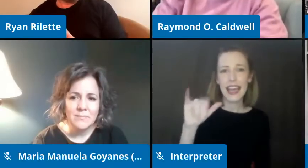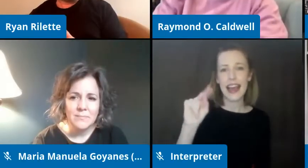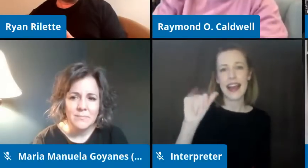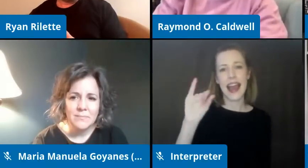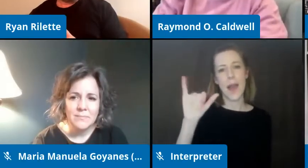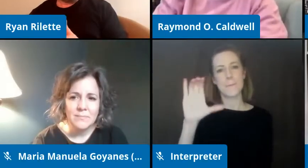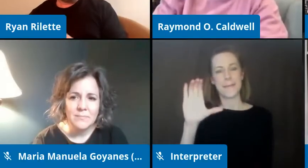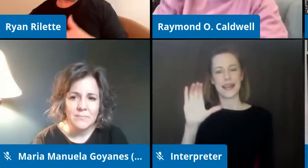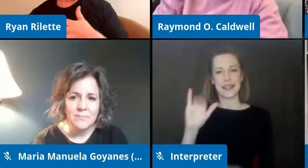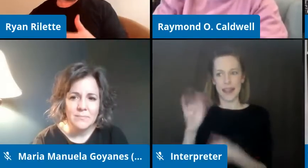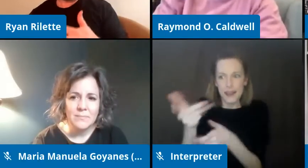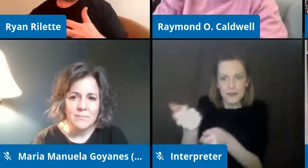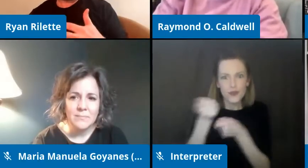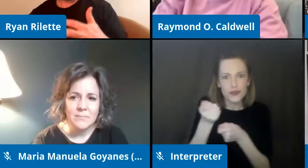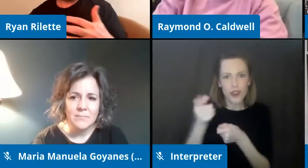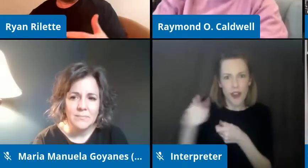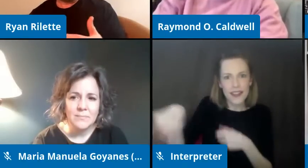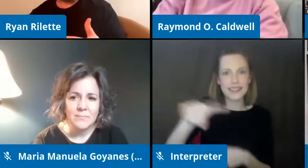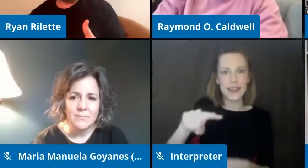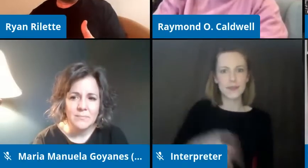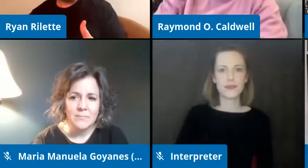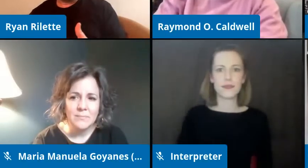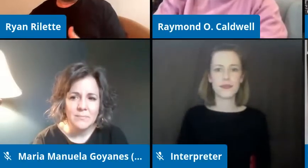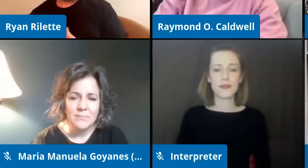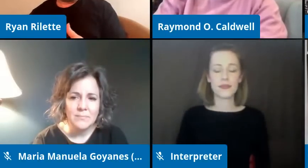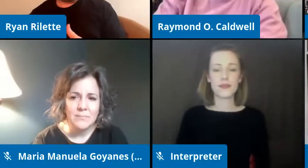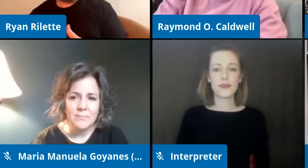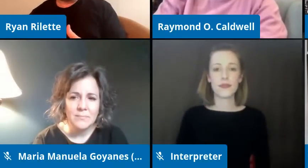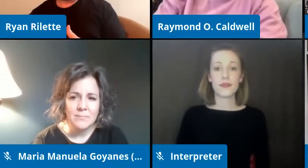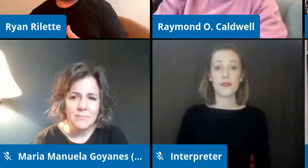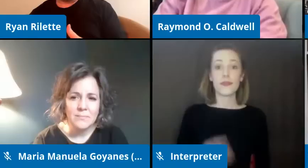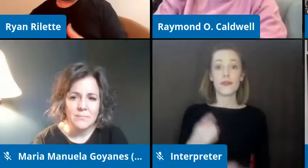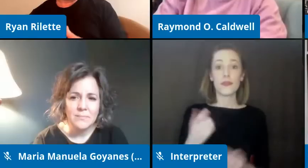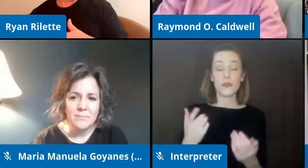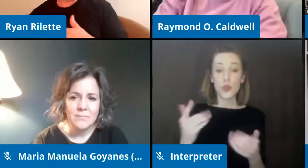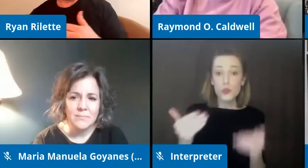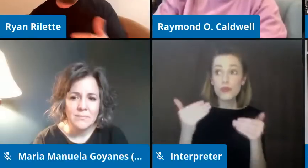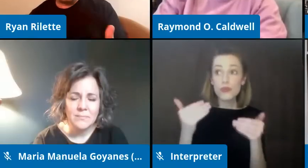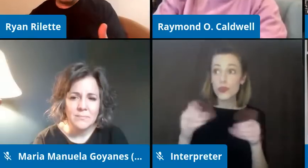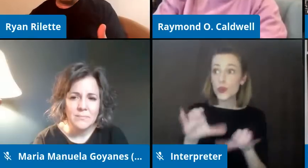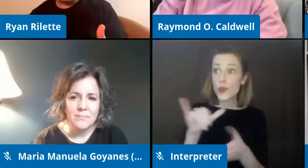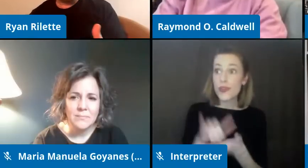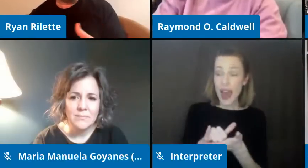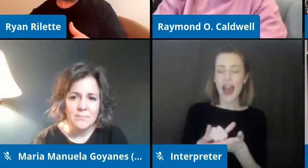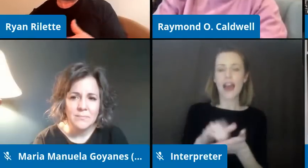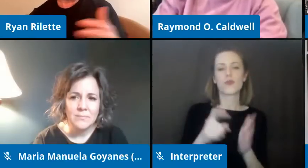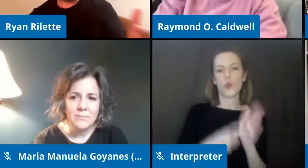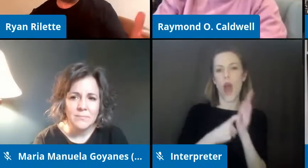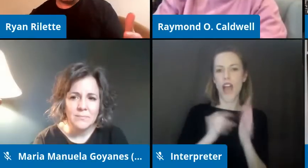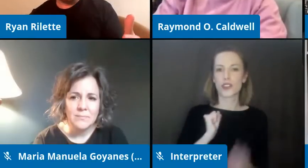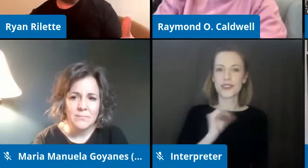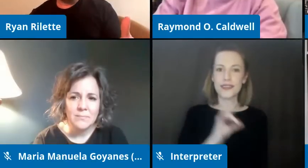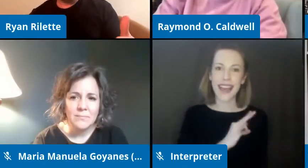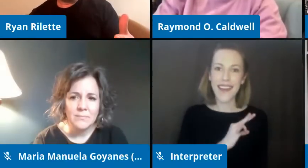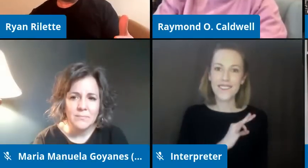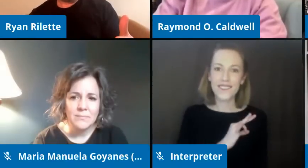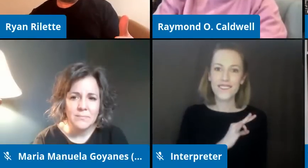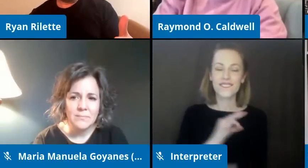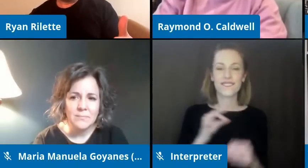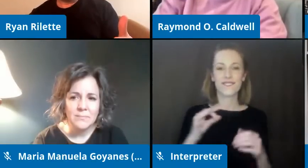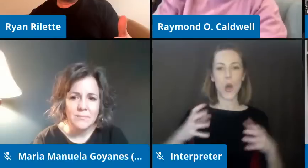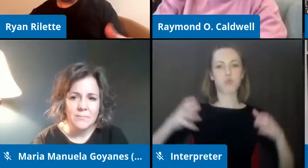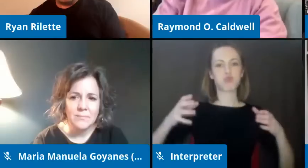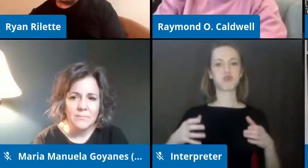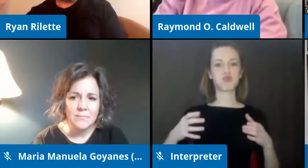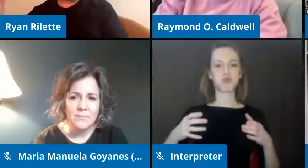have to have enough staff in place and enough people ready to go and enough planning done that